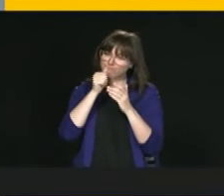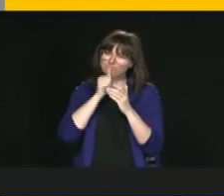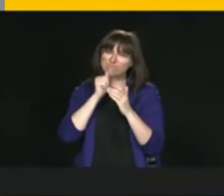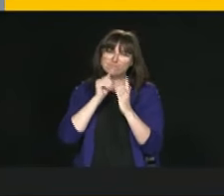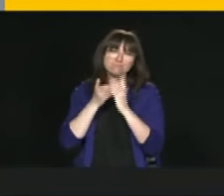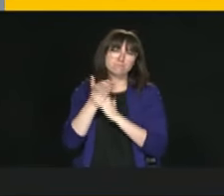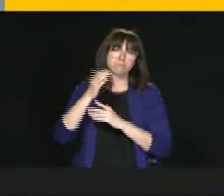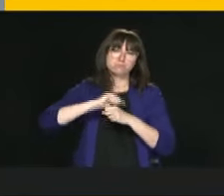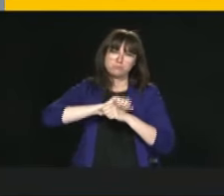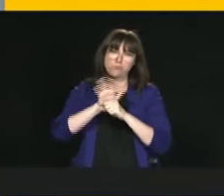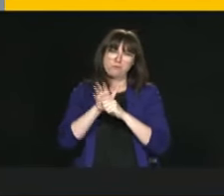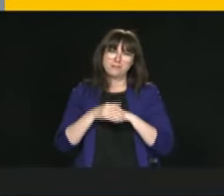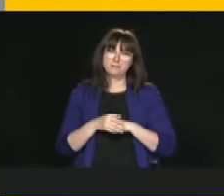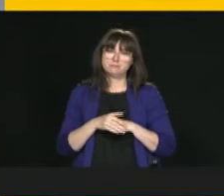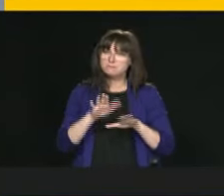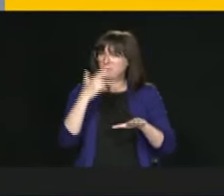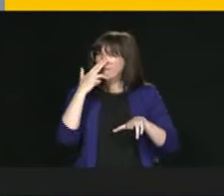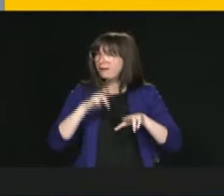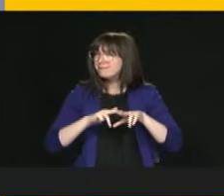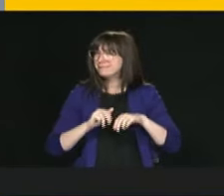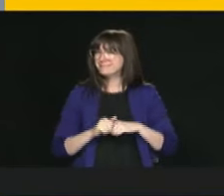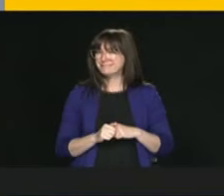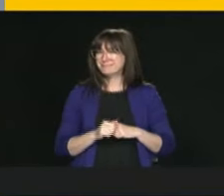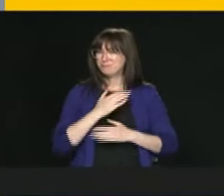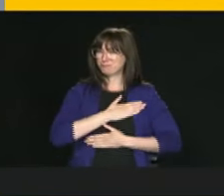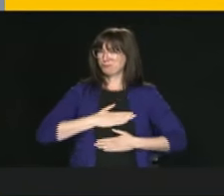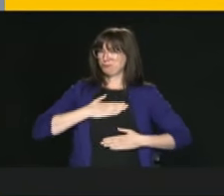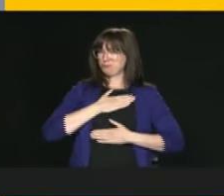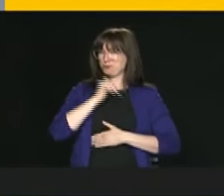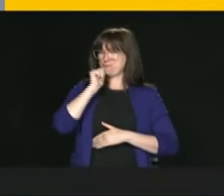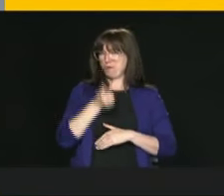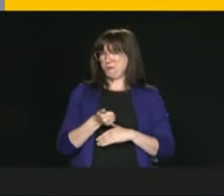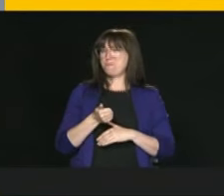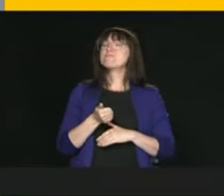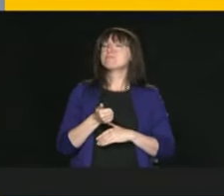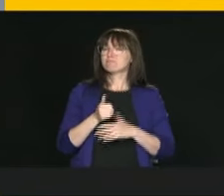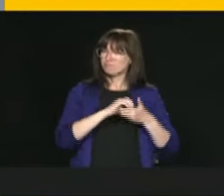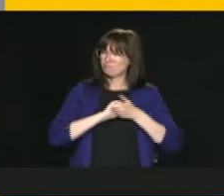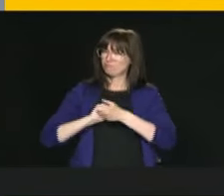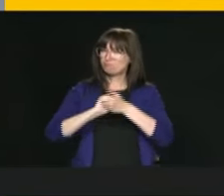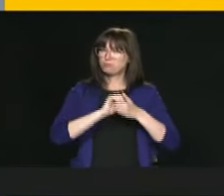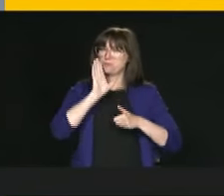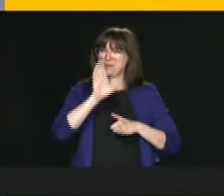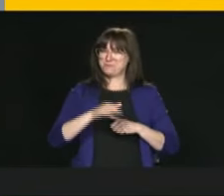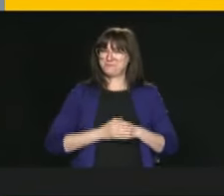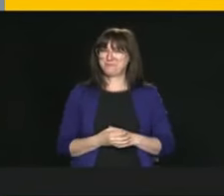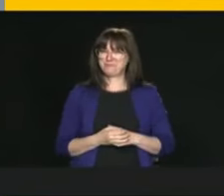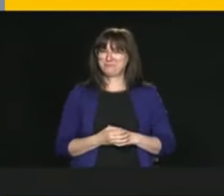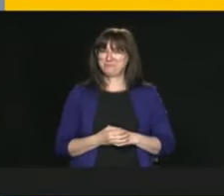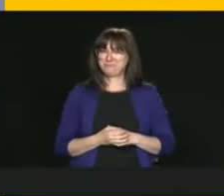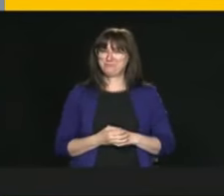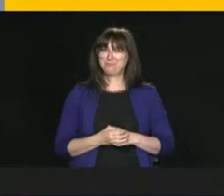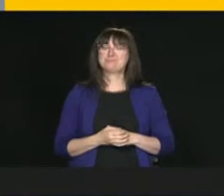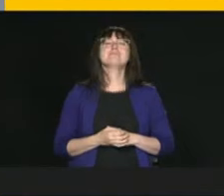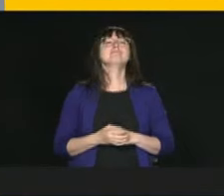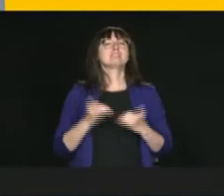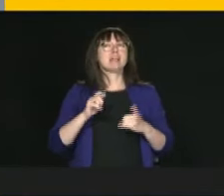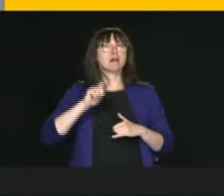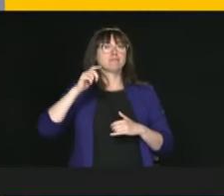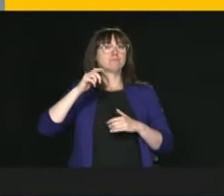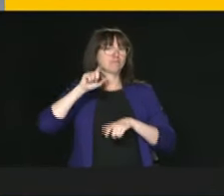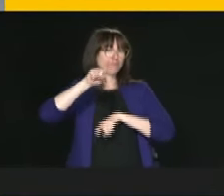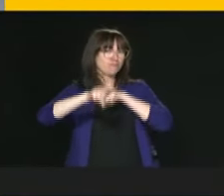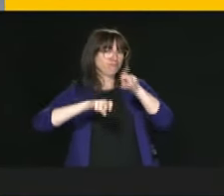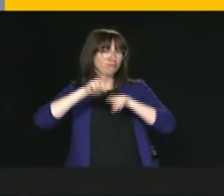during this difficult time. Have fun and take advantage of this day. We will come through this together. Thank you, Prime Minister. We'll now go to the phones